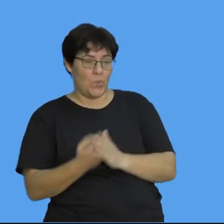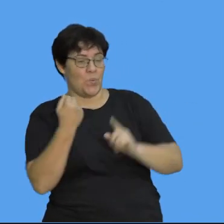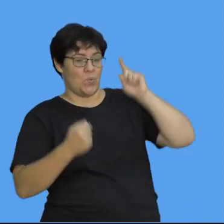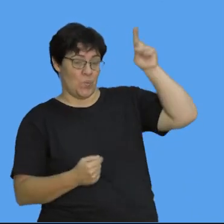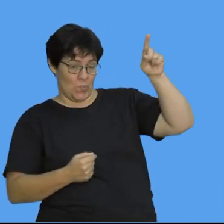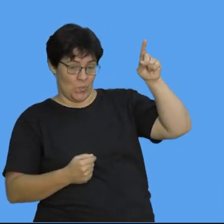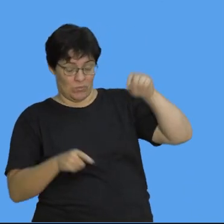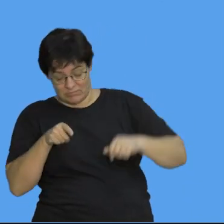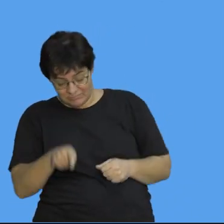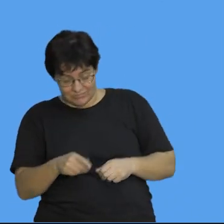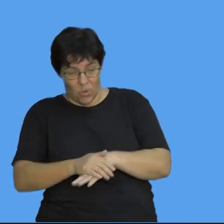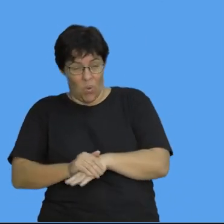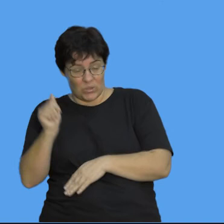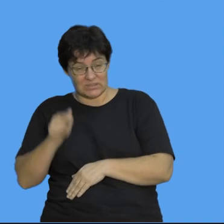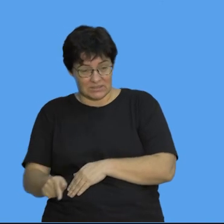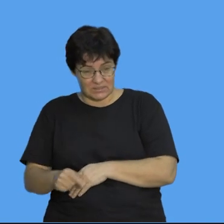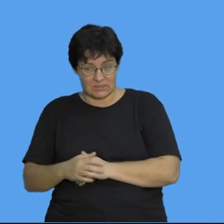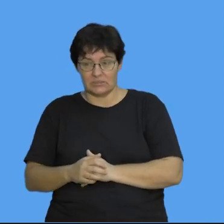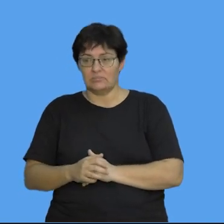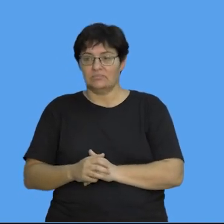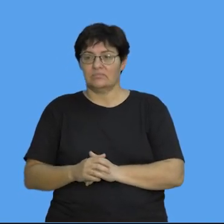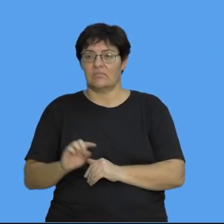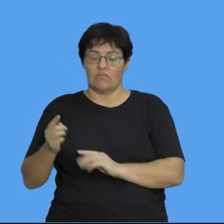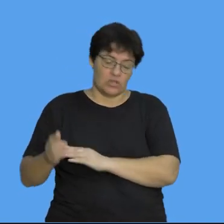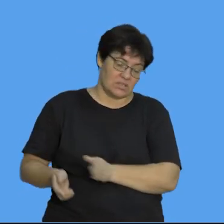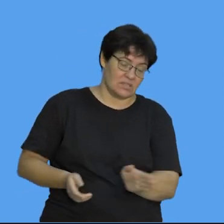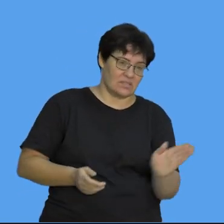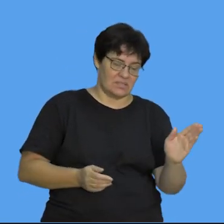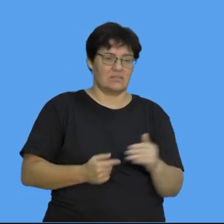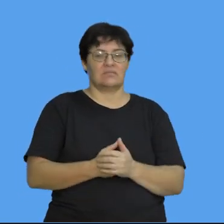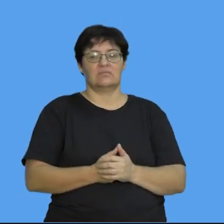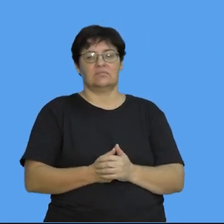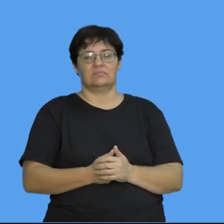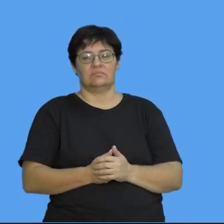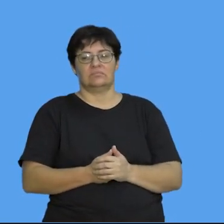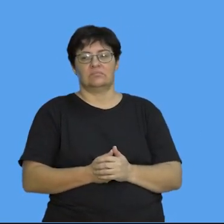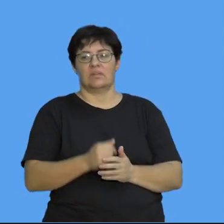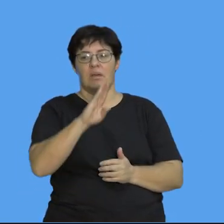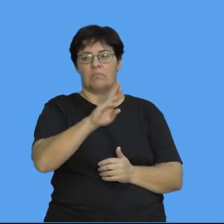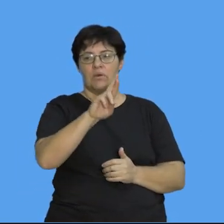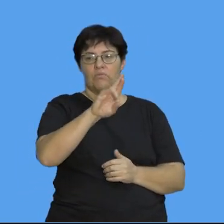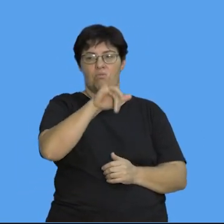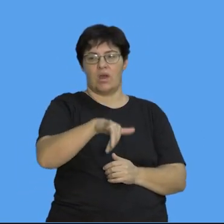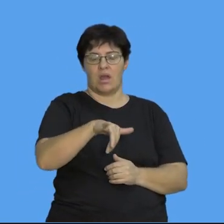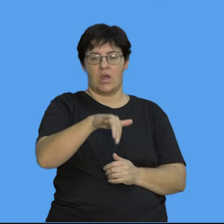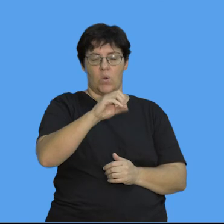this is new, right? What branches are first? There we go, my